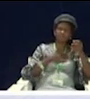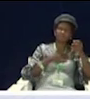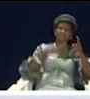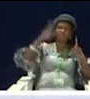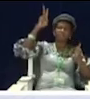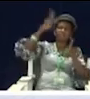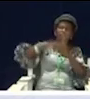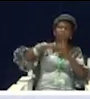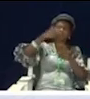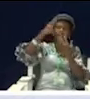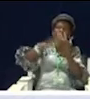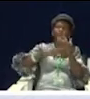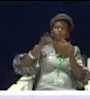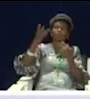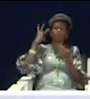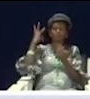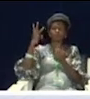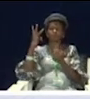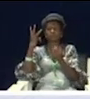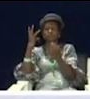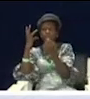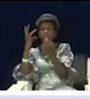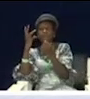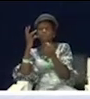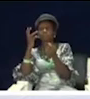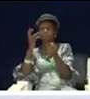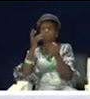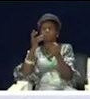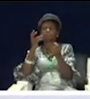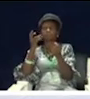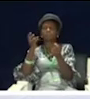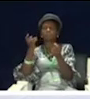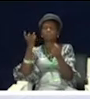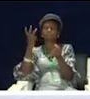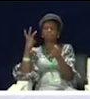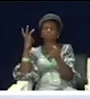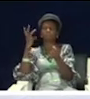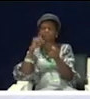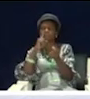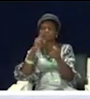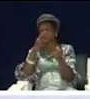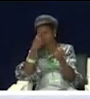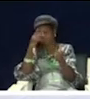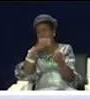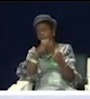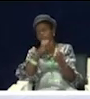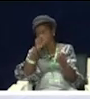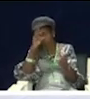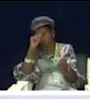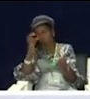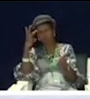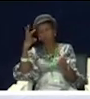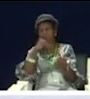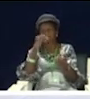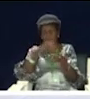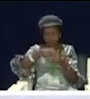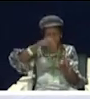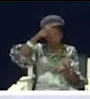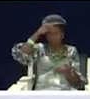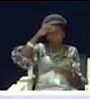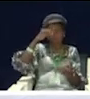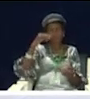appointment was rigged. They thought that because the old man wasn't learned,